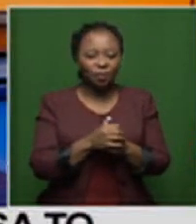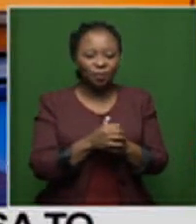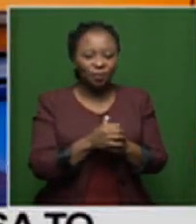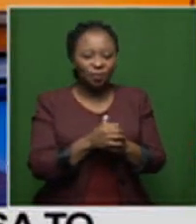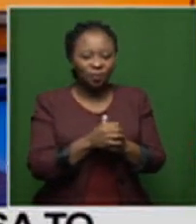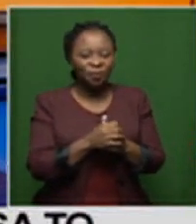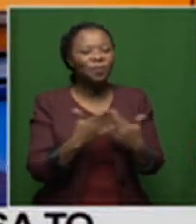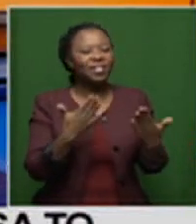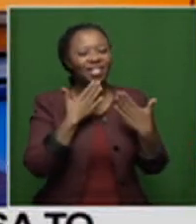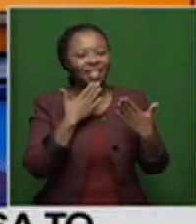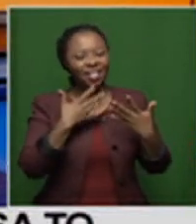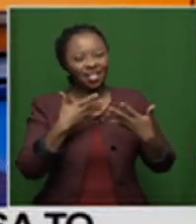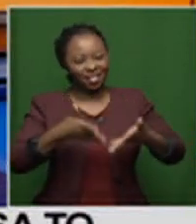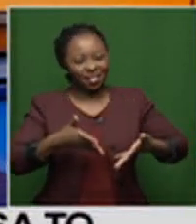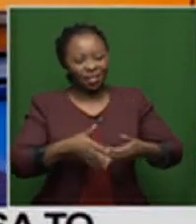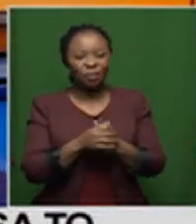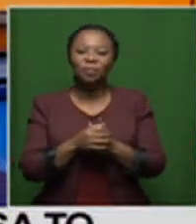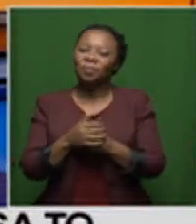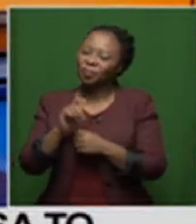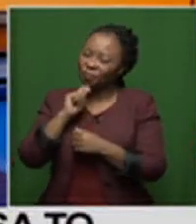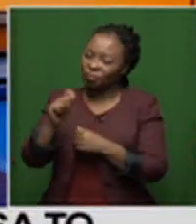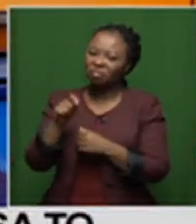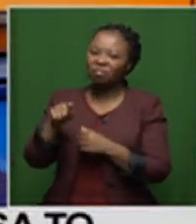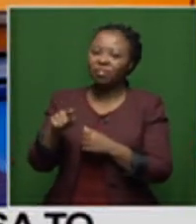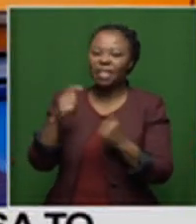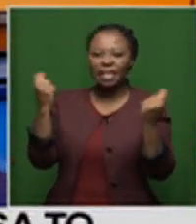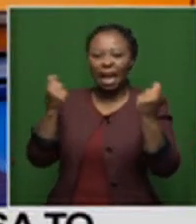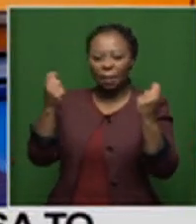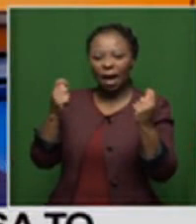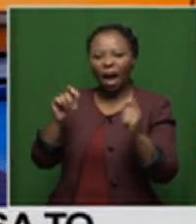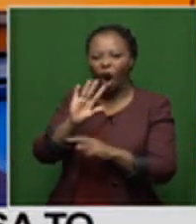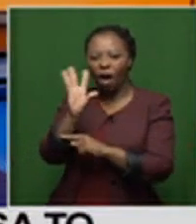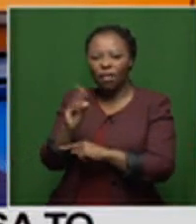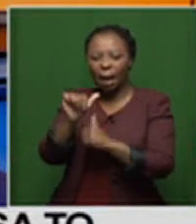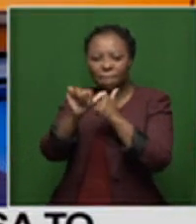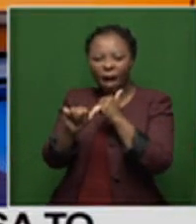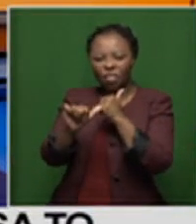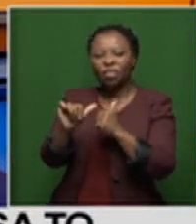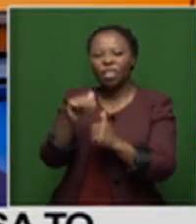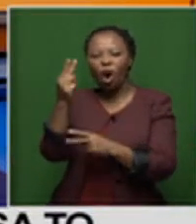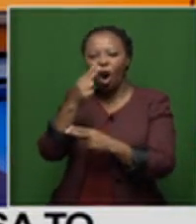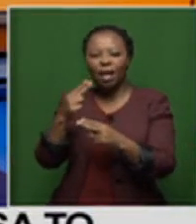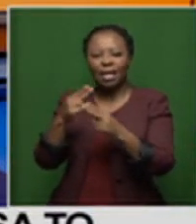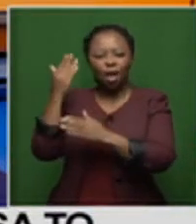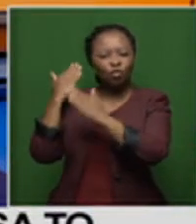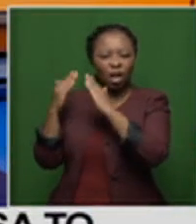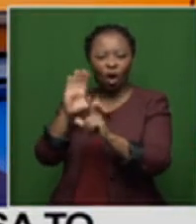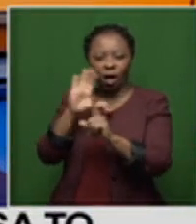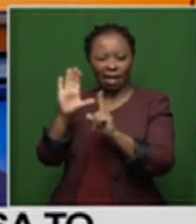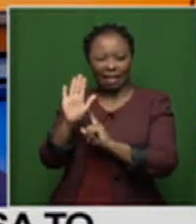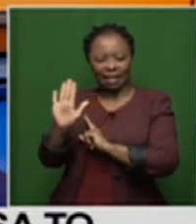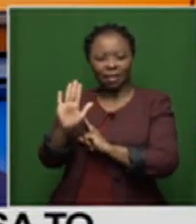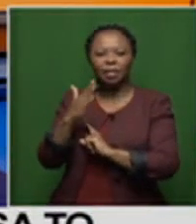Morning, thanks for having me. Indeed, this celebrates Africa Month, the arts, heritage and culture. Let's talk about